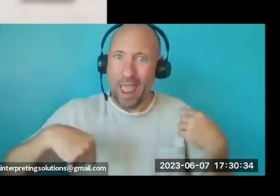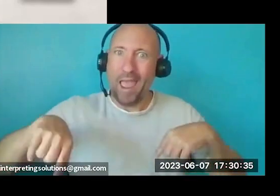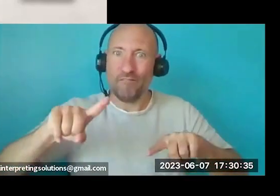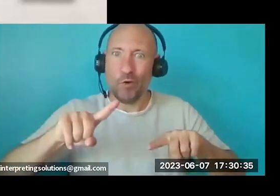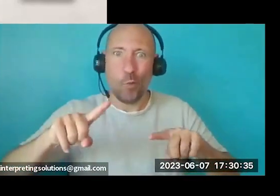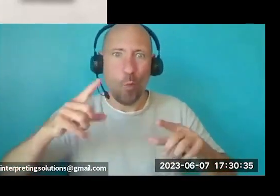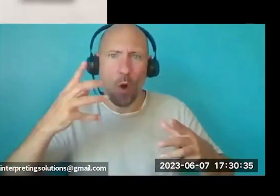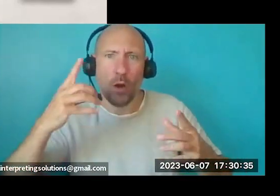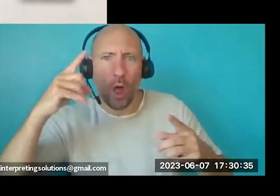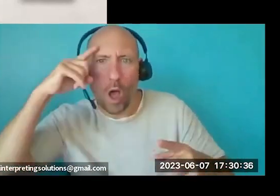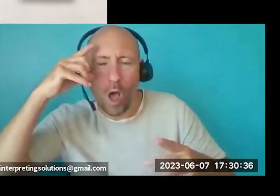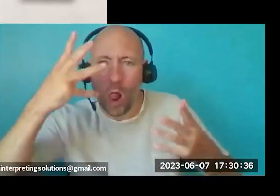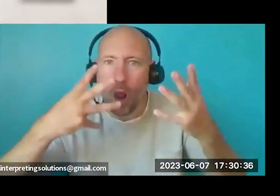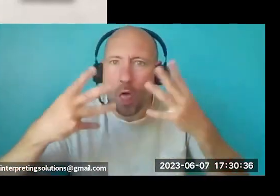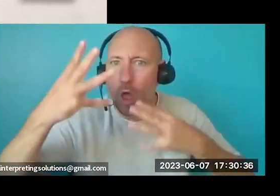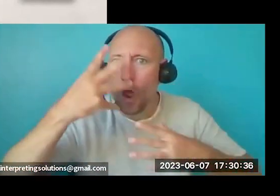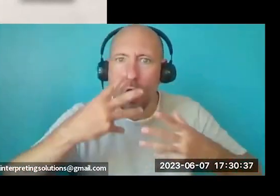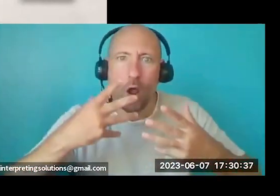processes.